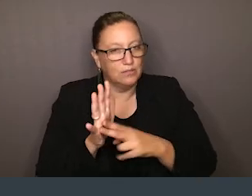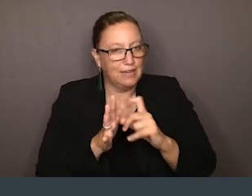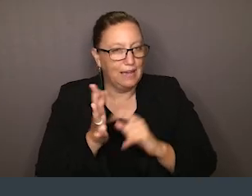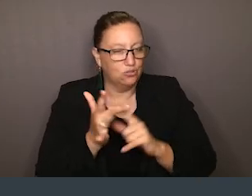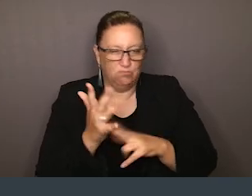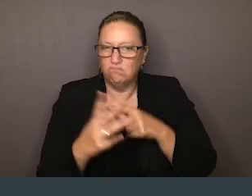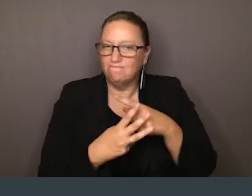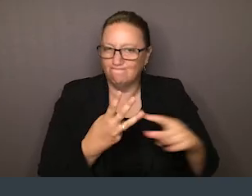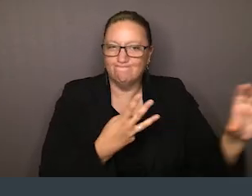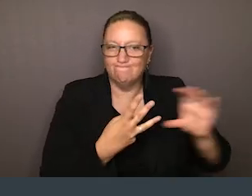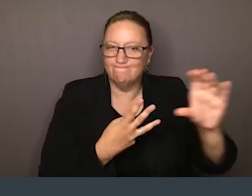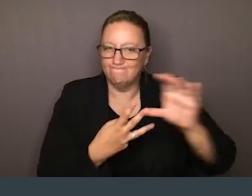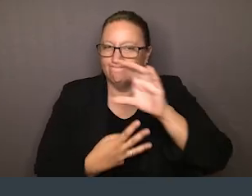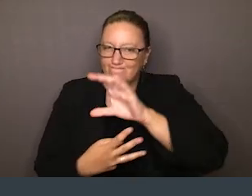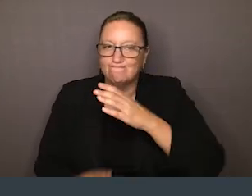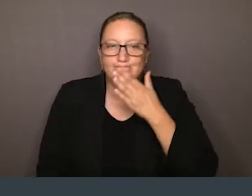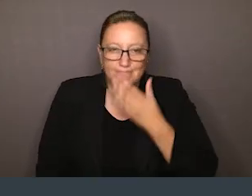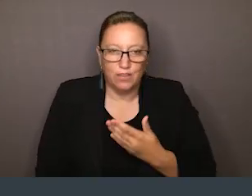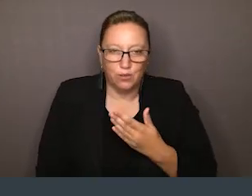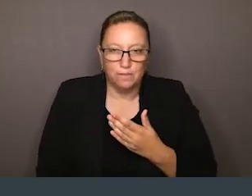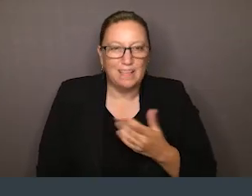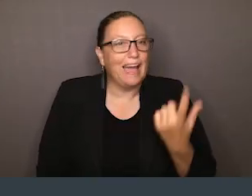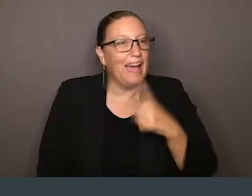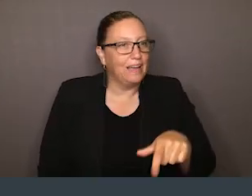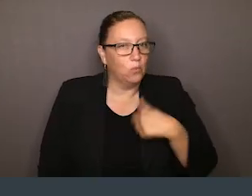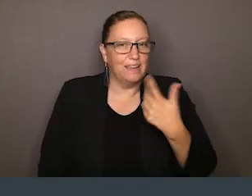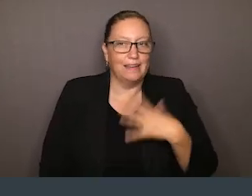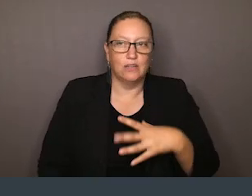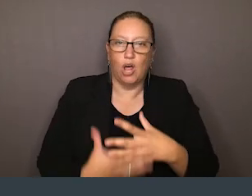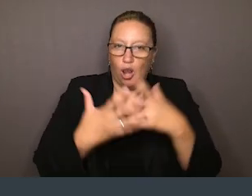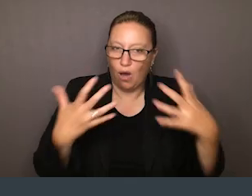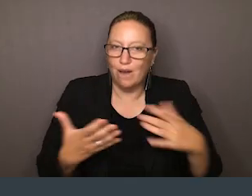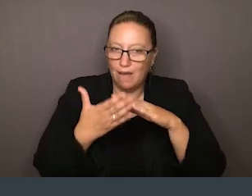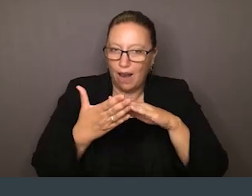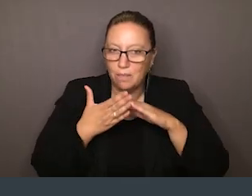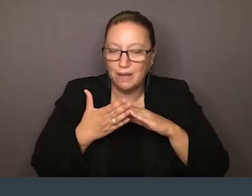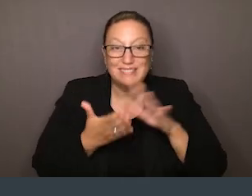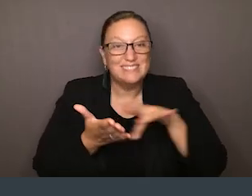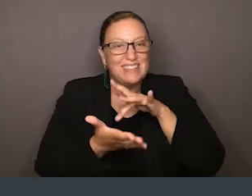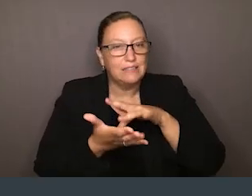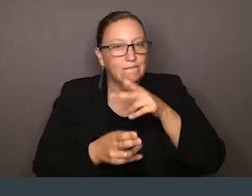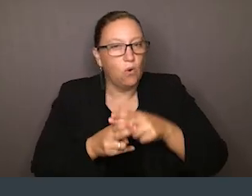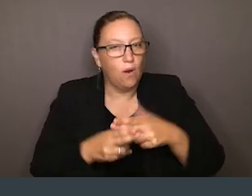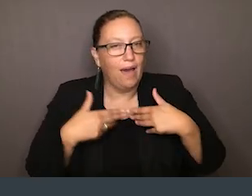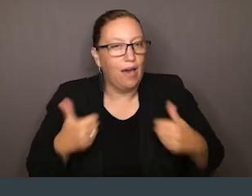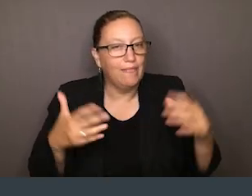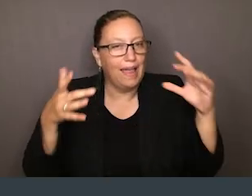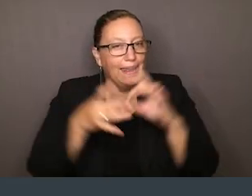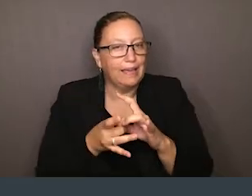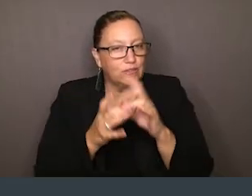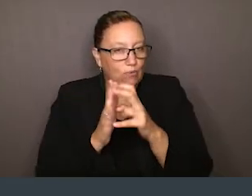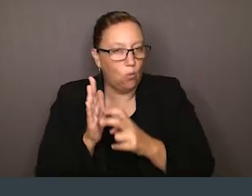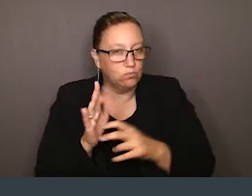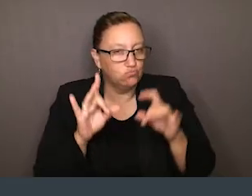needed lots of help to link the data we're going to talk about from the Centre for Health Record Linkage here in New South Wales